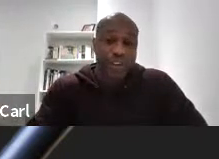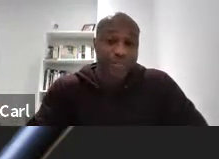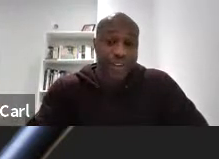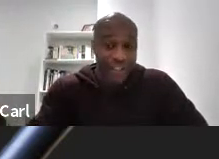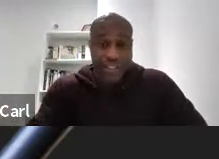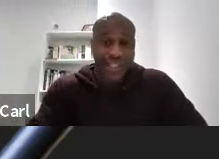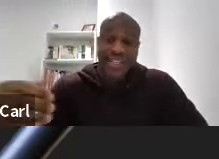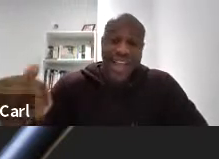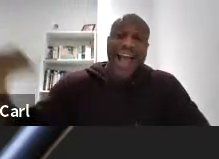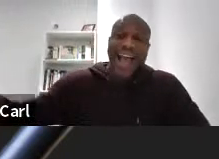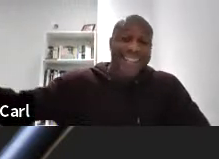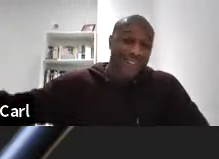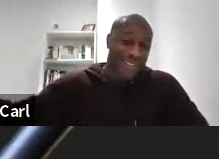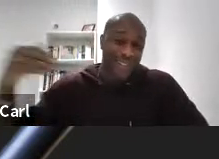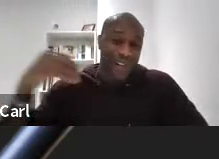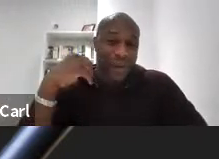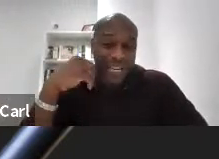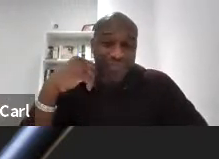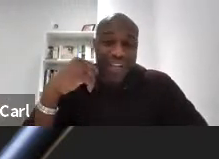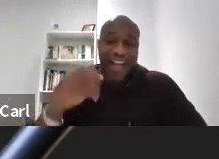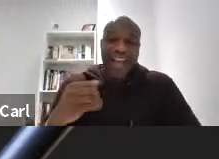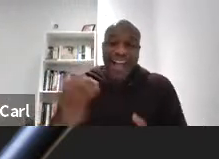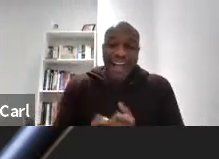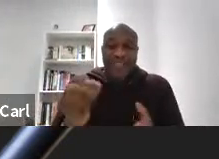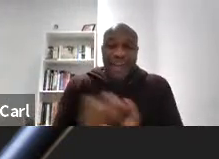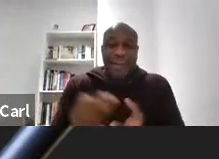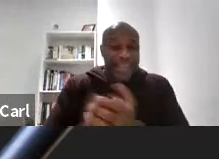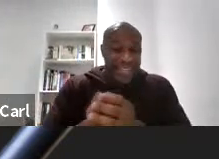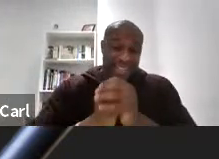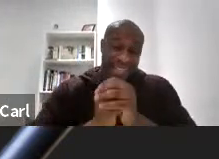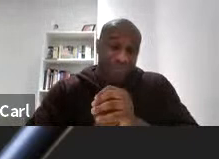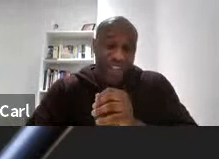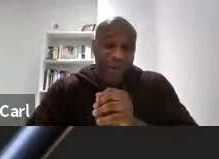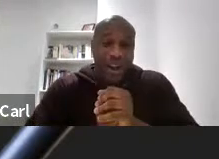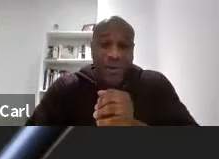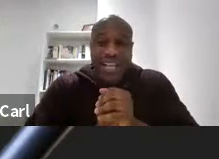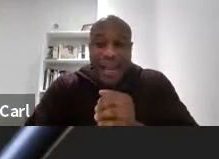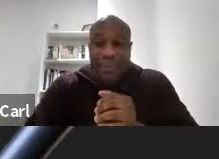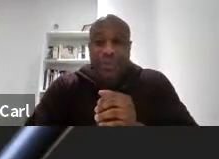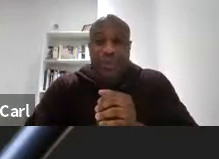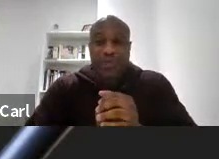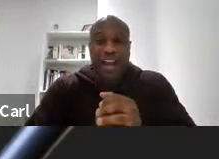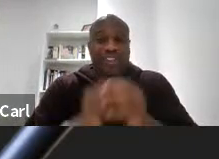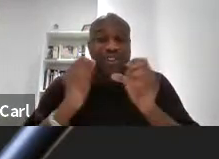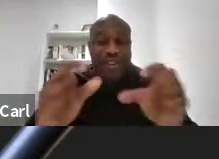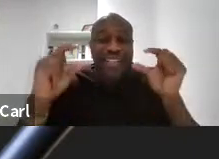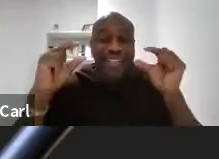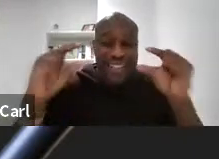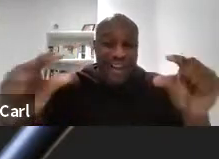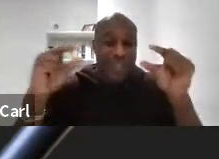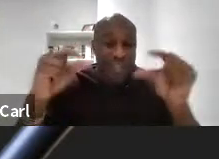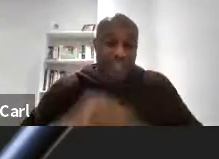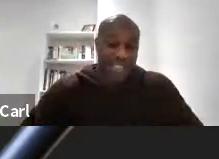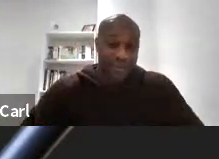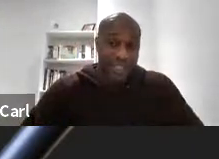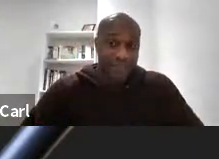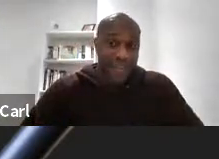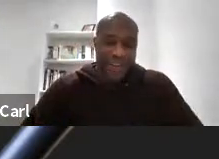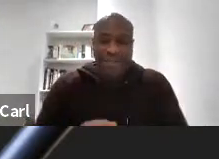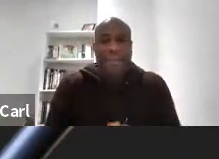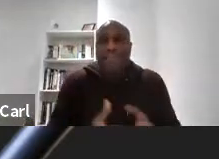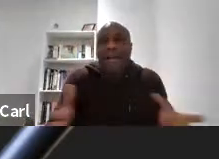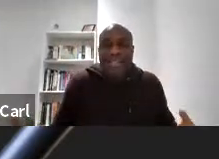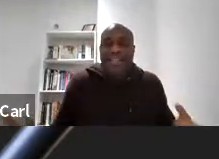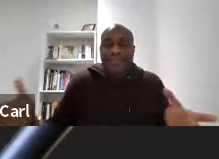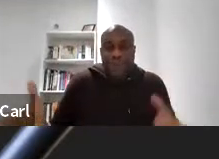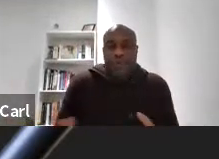looked horrific, as you can see, and they cost a lot of money. And at their peak, they were only able to attract 30,000 customers. And